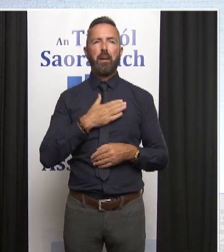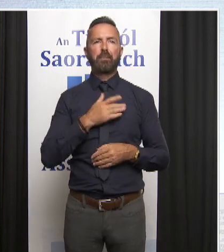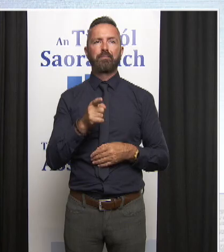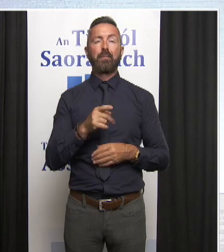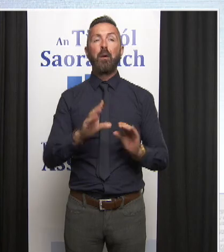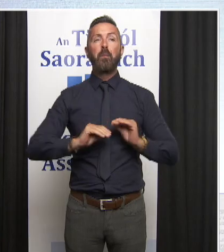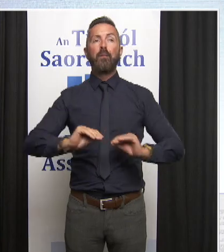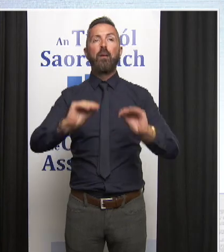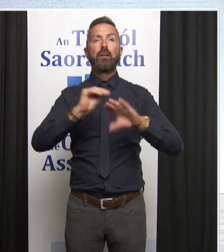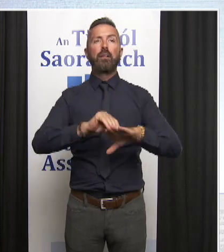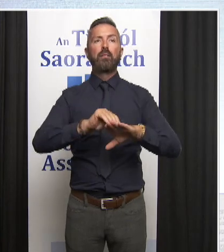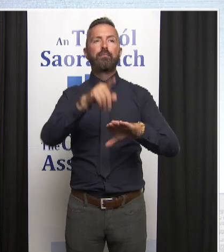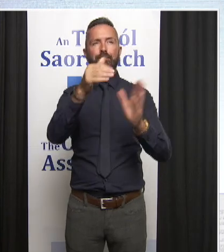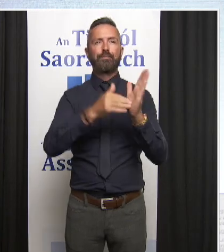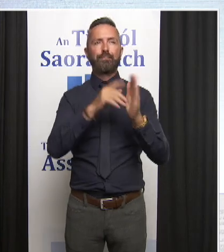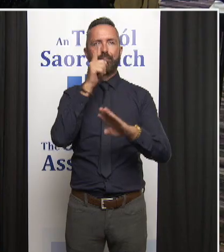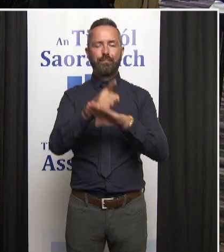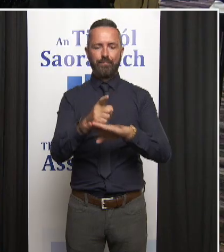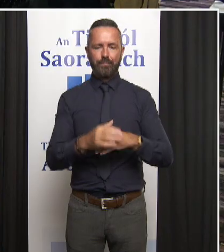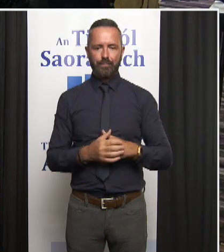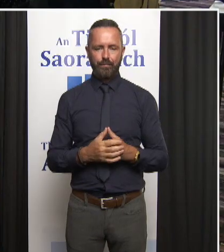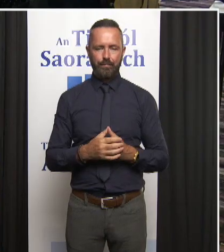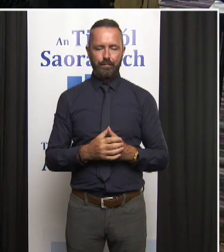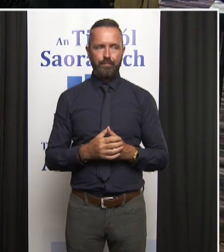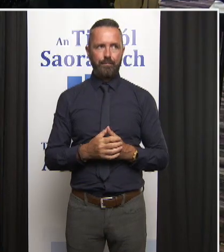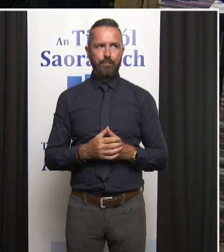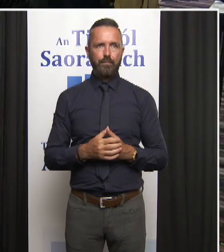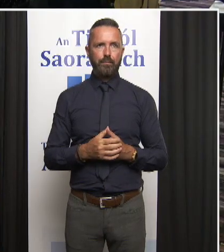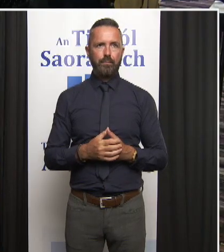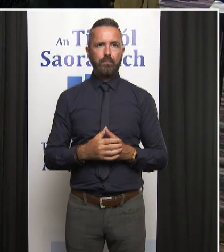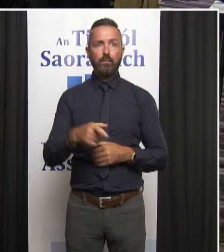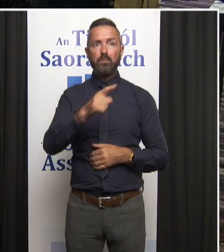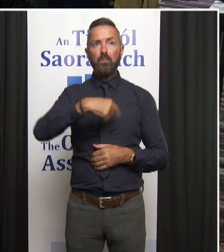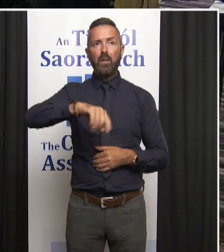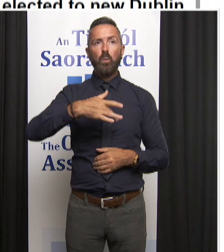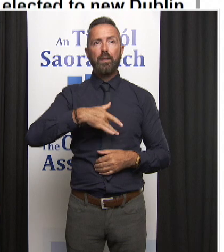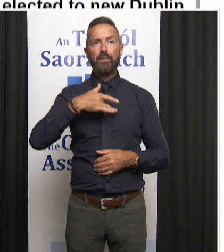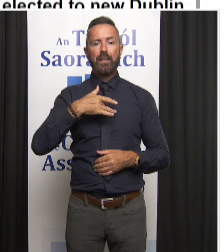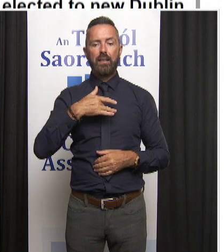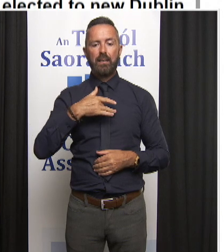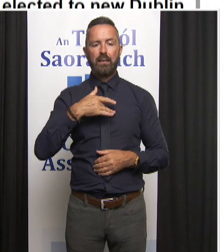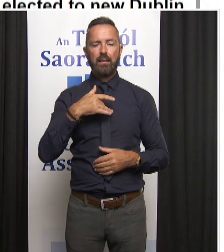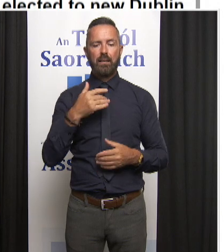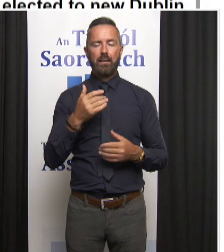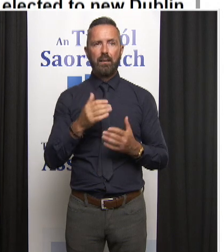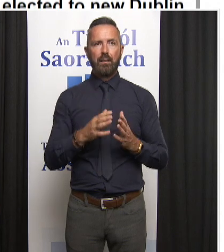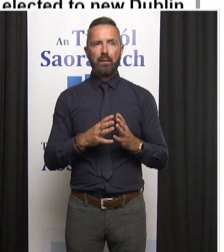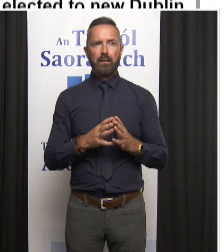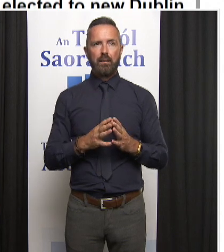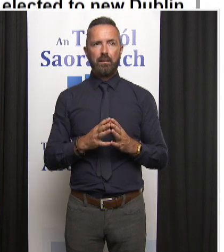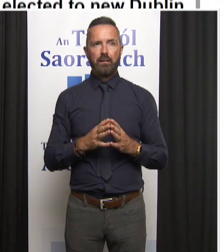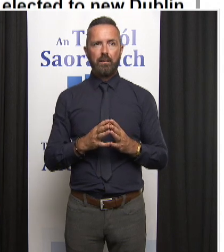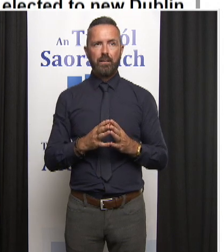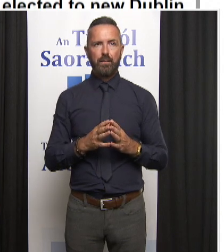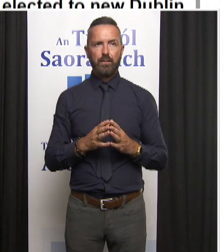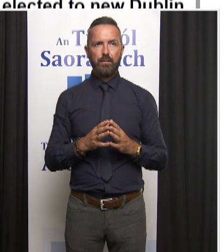yeah. There we go. So we thought that they should be nominated. Sorry, I'm just going to stand up because I can't see